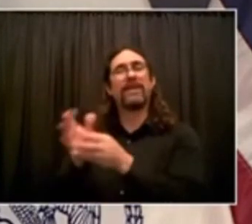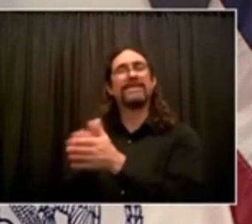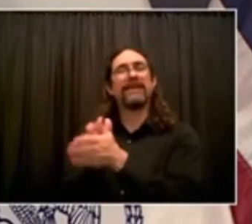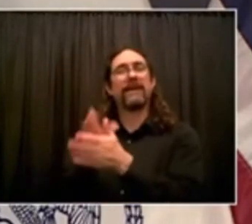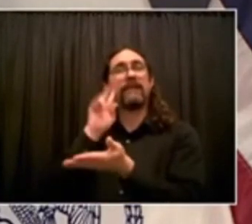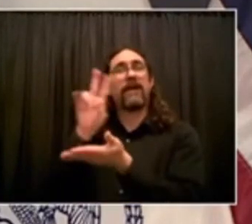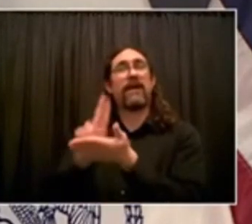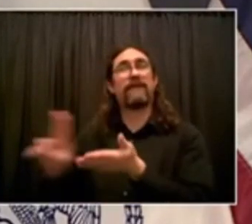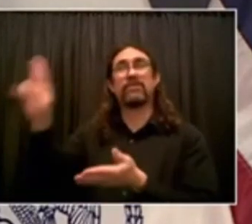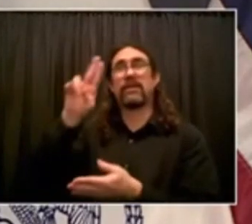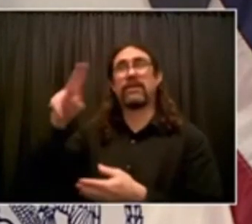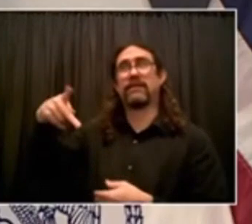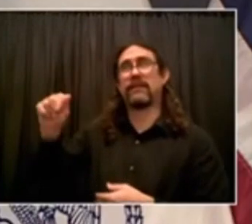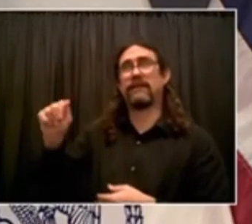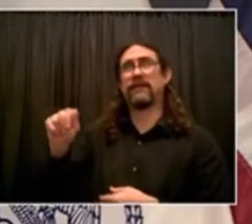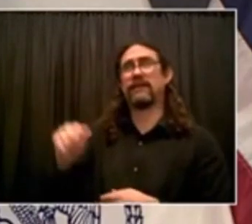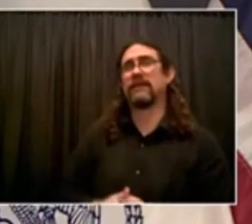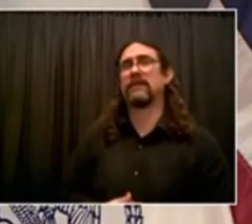It's my pleasure to be here, Mr. Mayor.